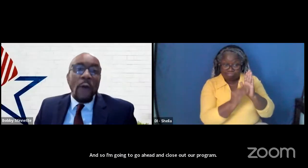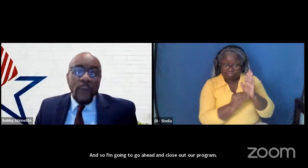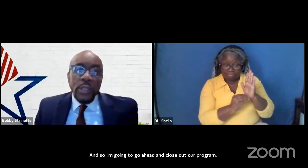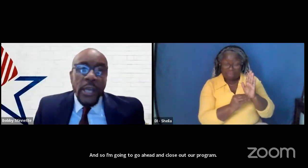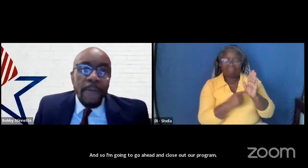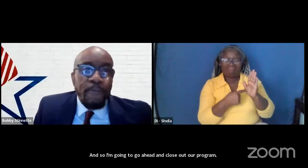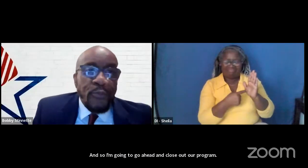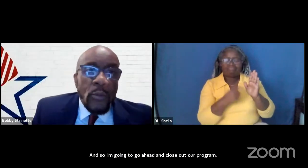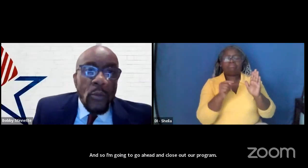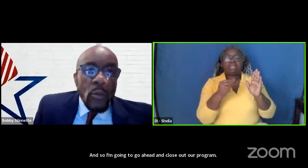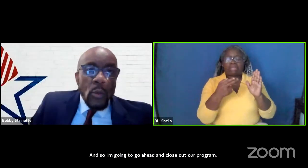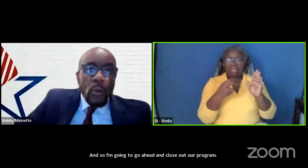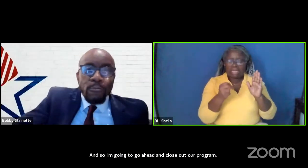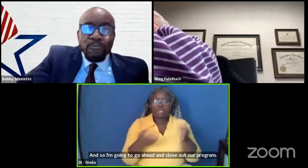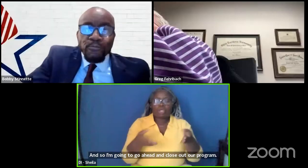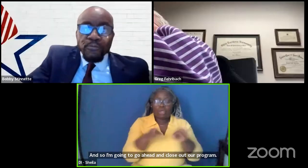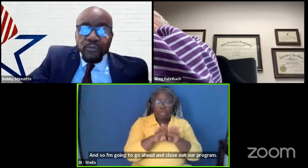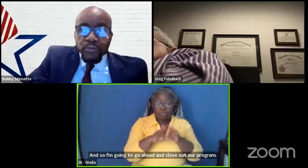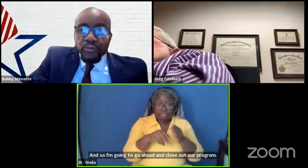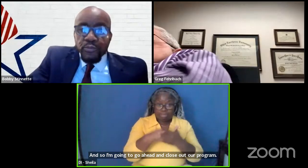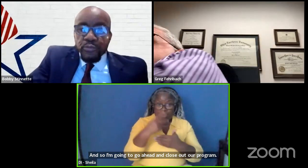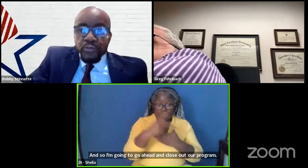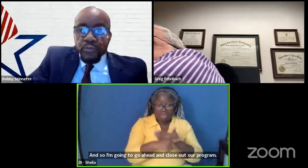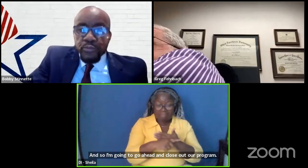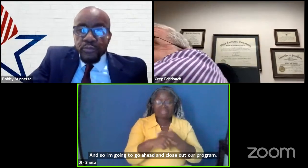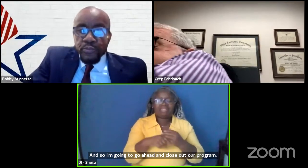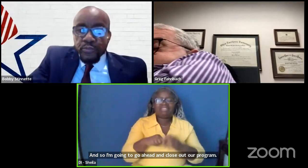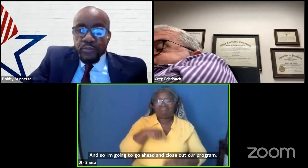close us out for today.